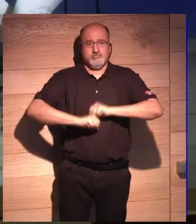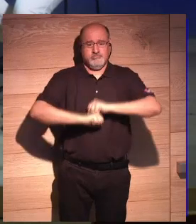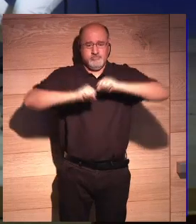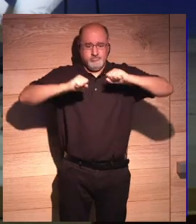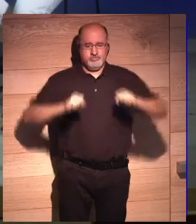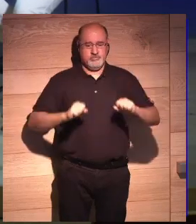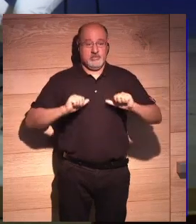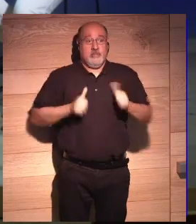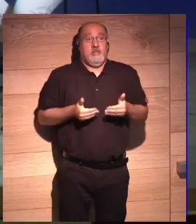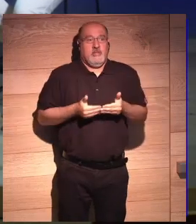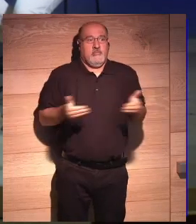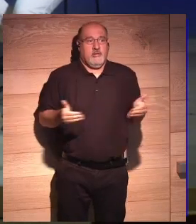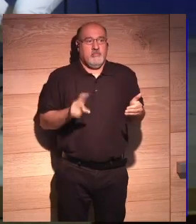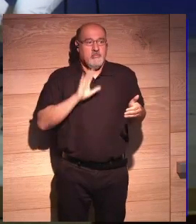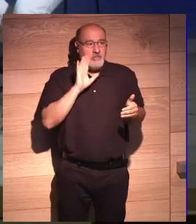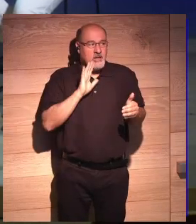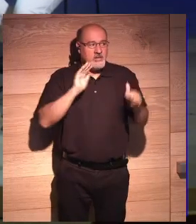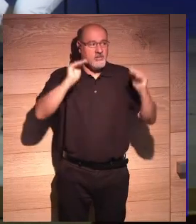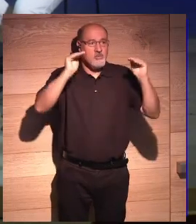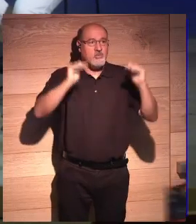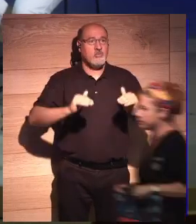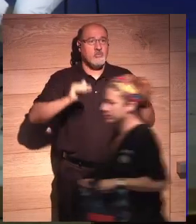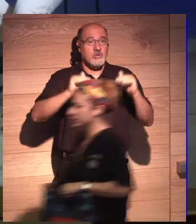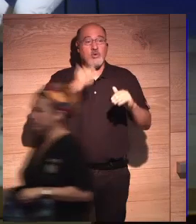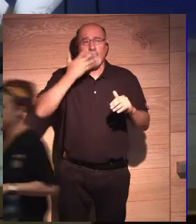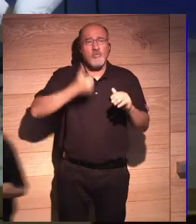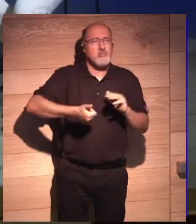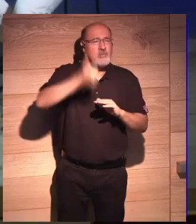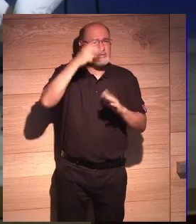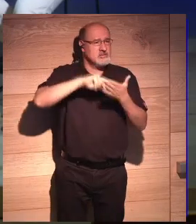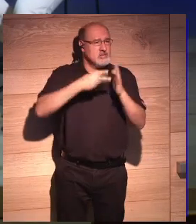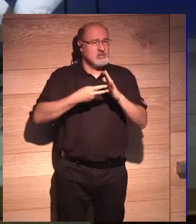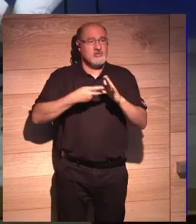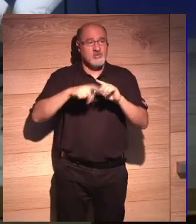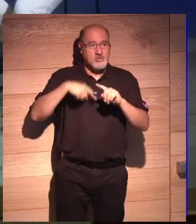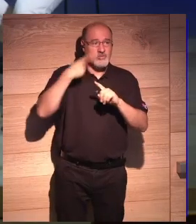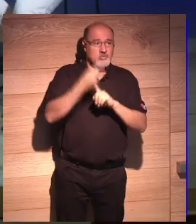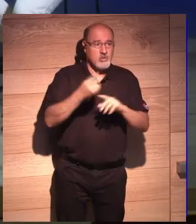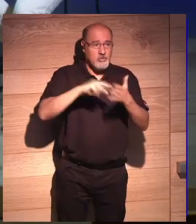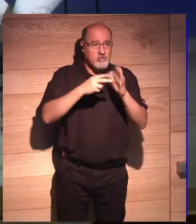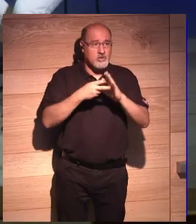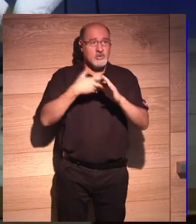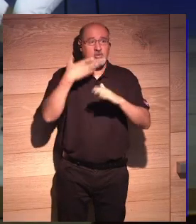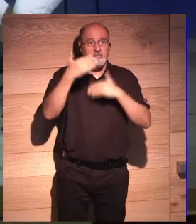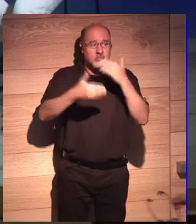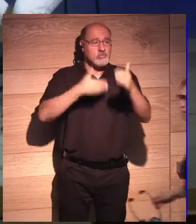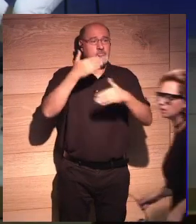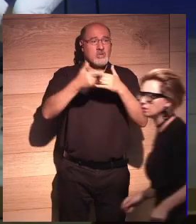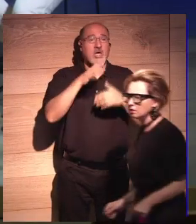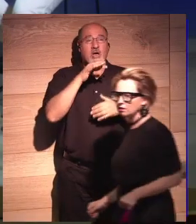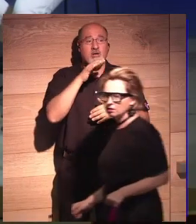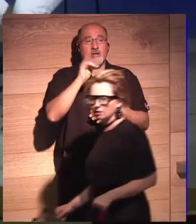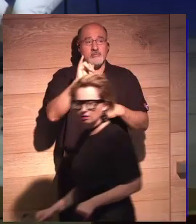creative team that was not very important at the beginning because they had a lack of technical knowledge, but as time has gone